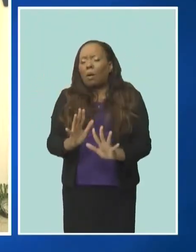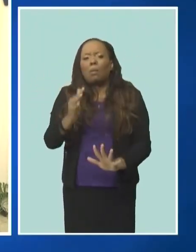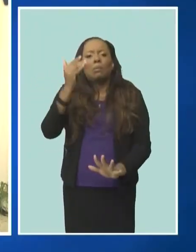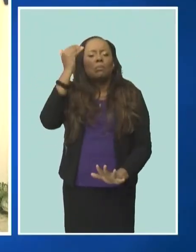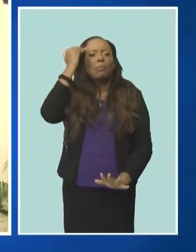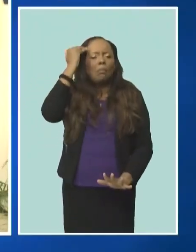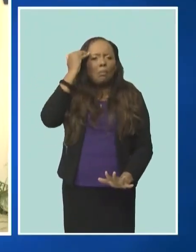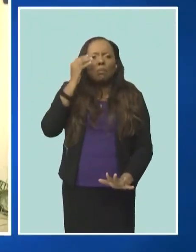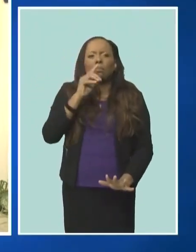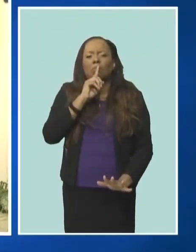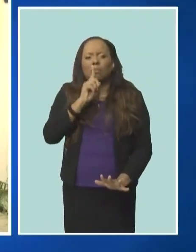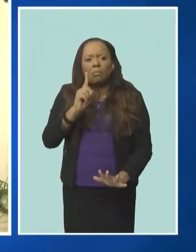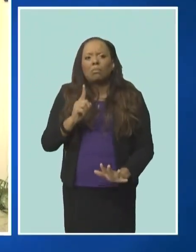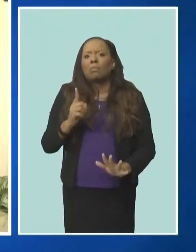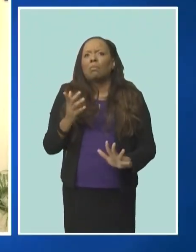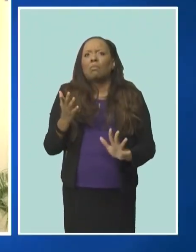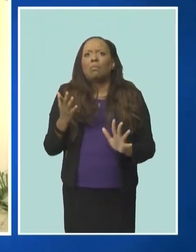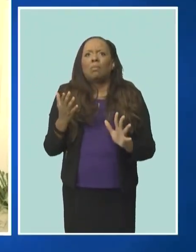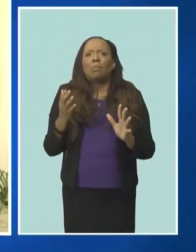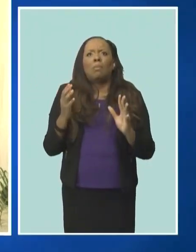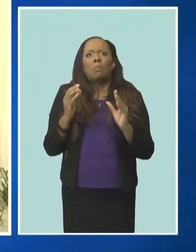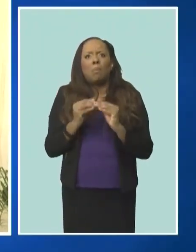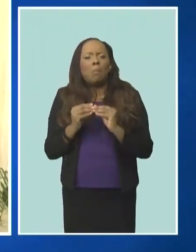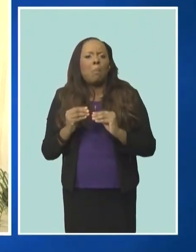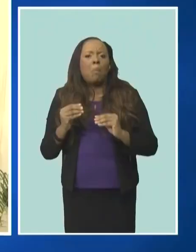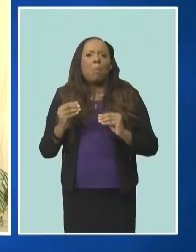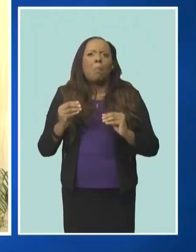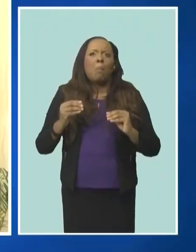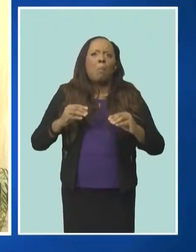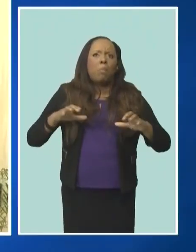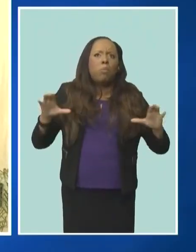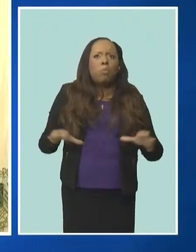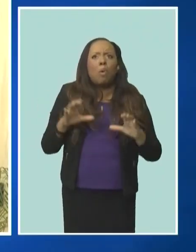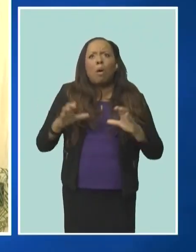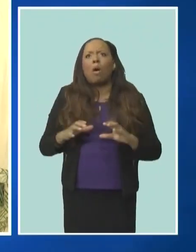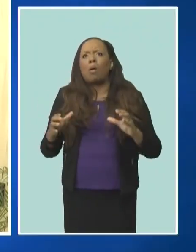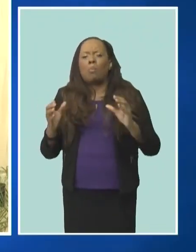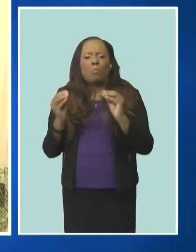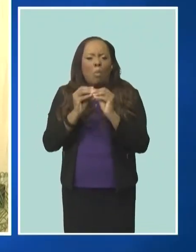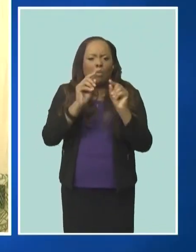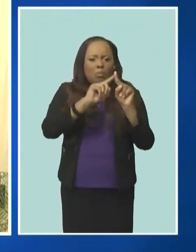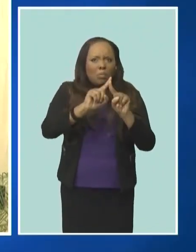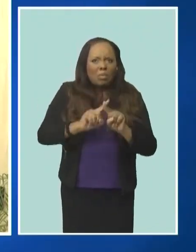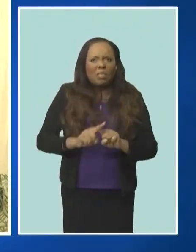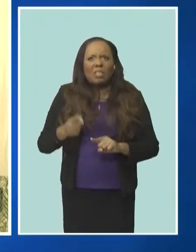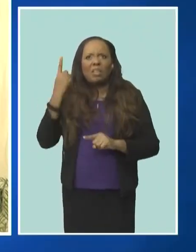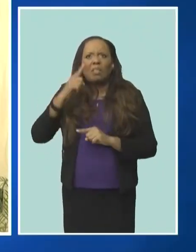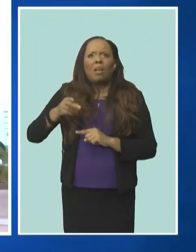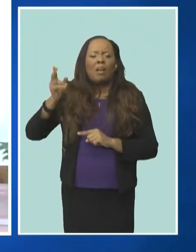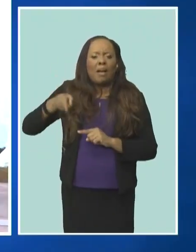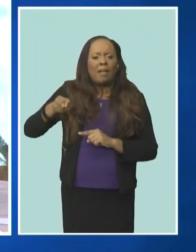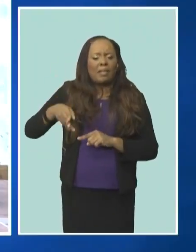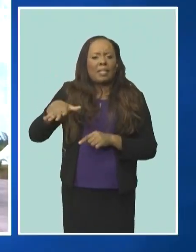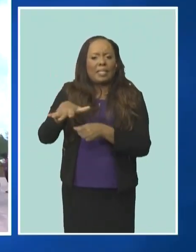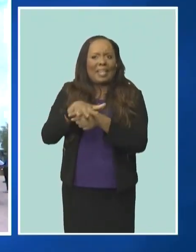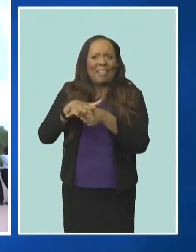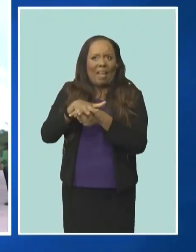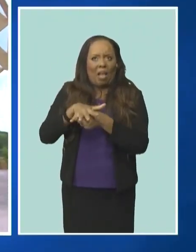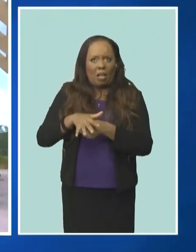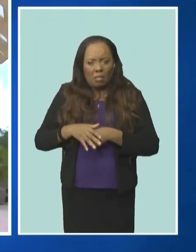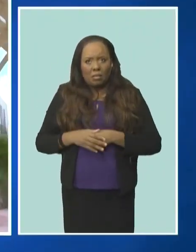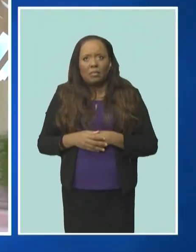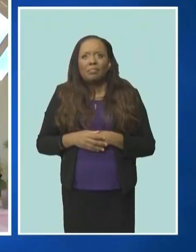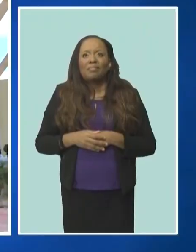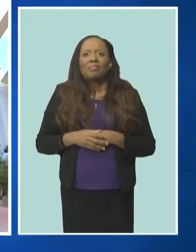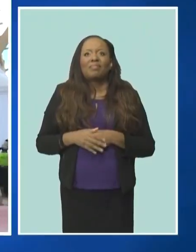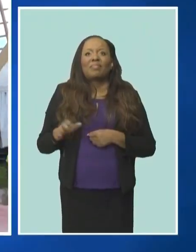that we are in a process with more activations and more installations for this massive heritage district. And the Barbadians